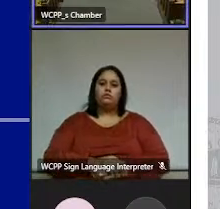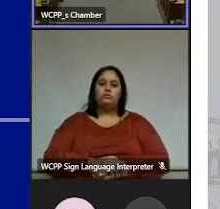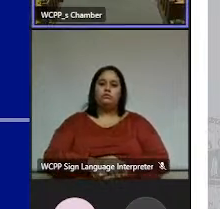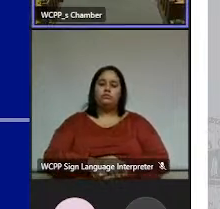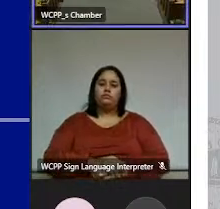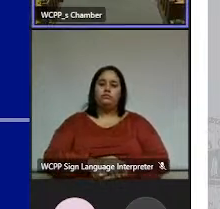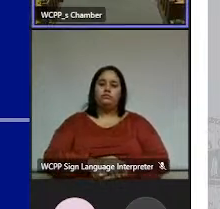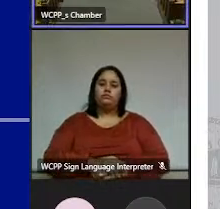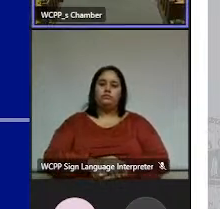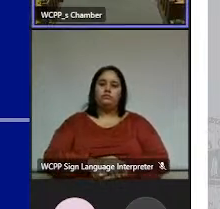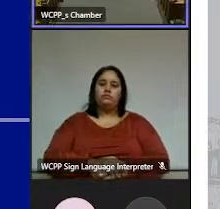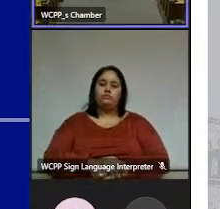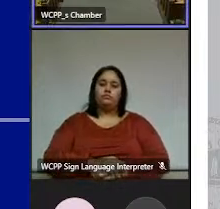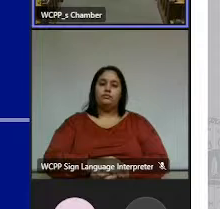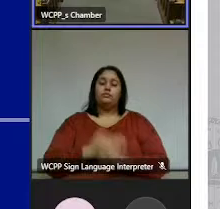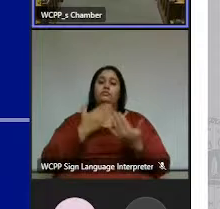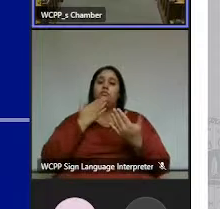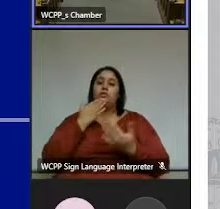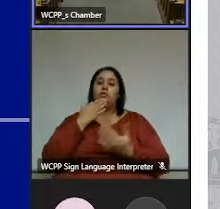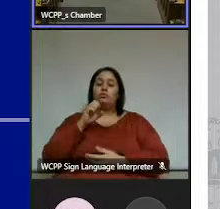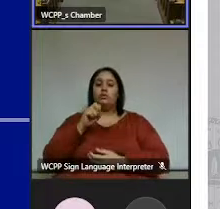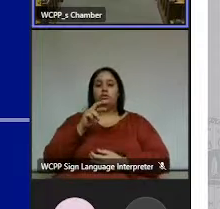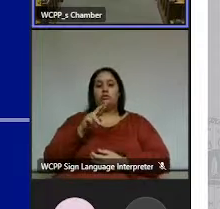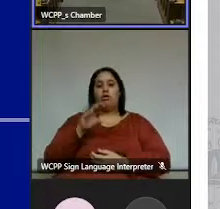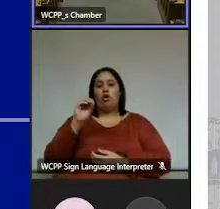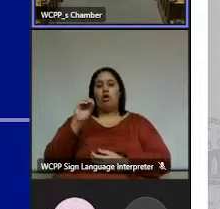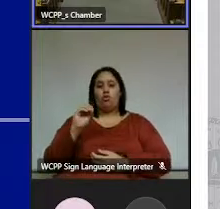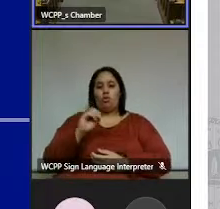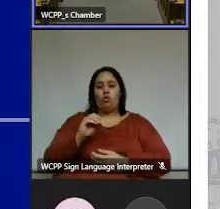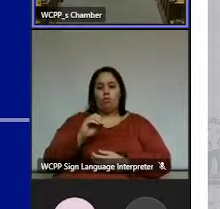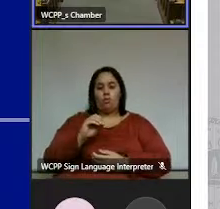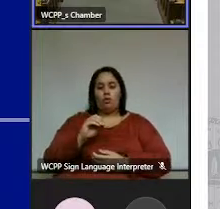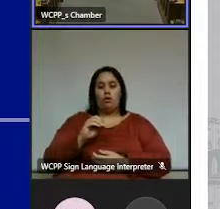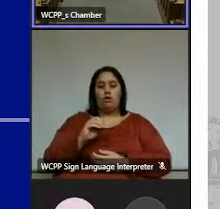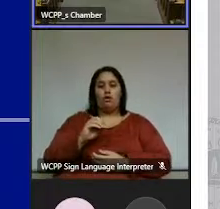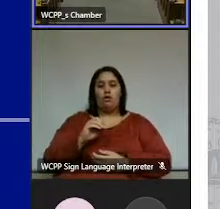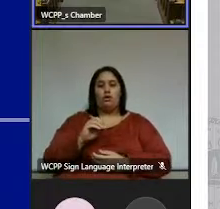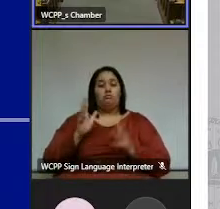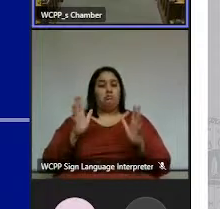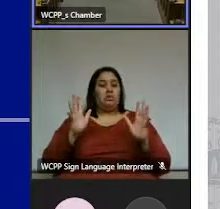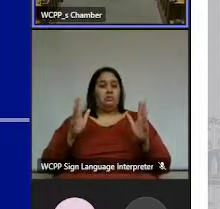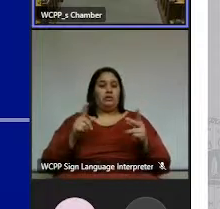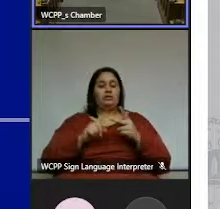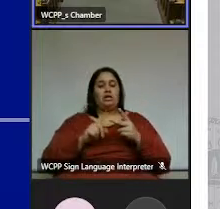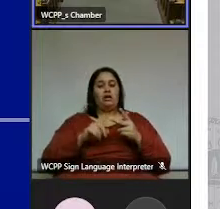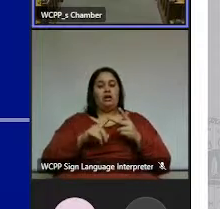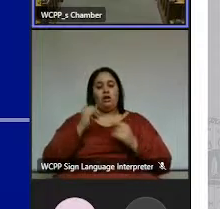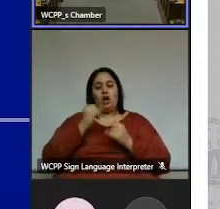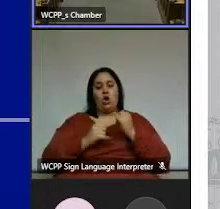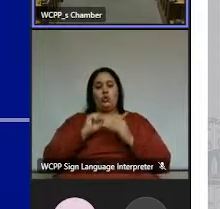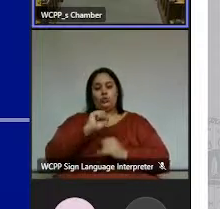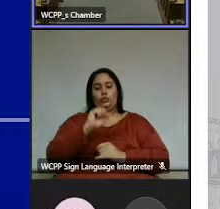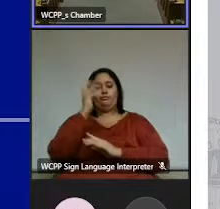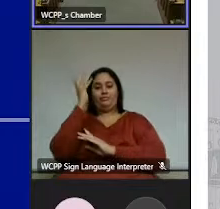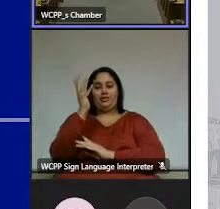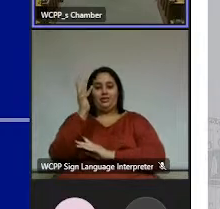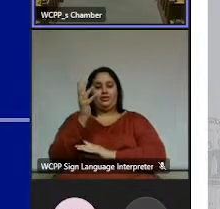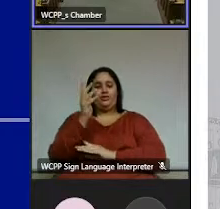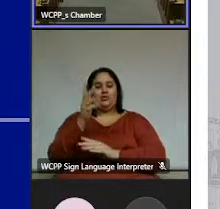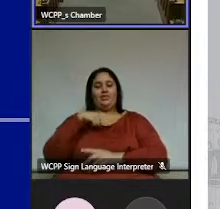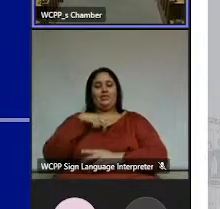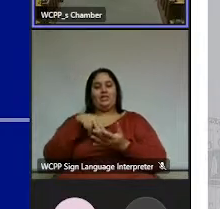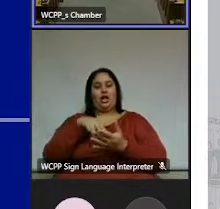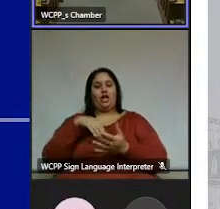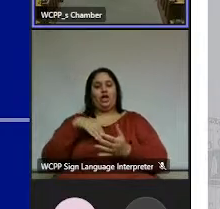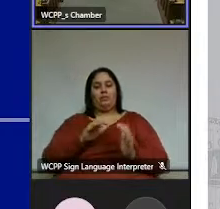Thank you, Ms. October. That this possibly be your second last presentation to the Standing Committee